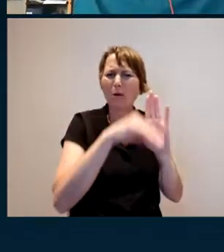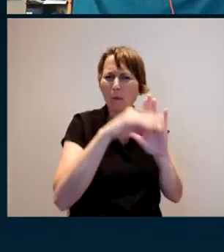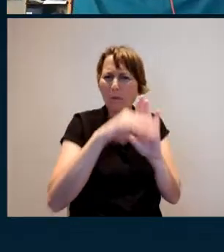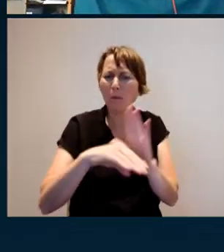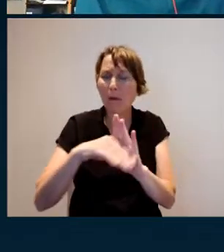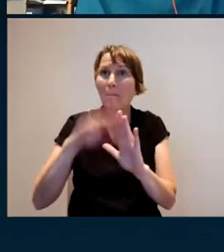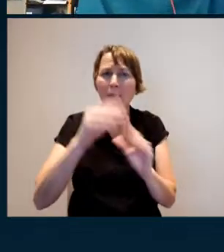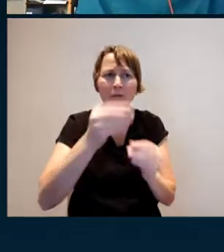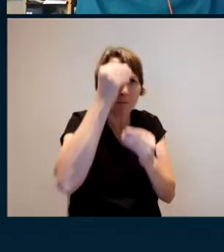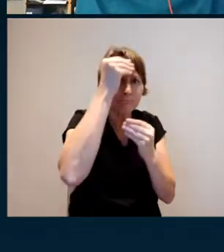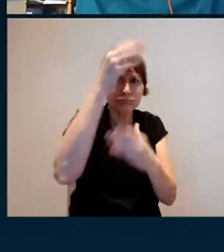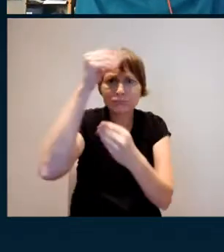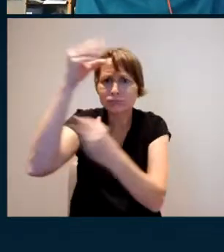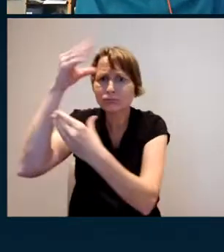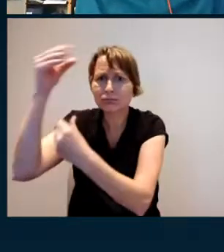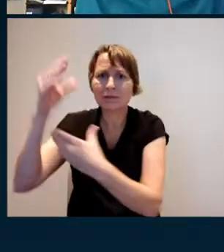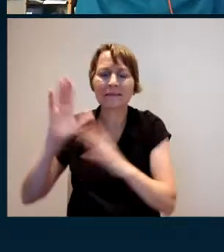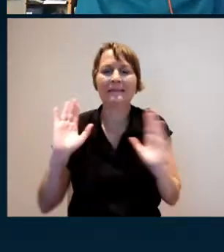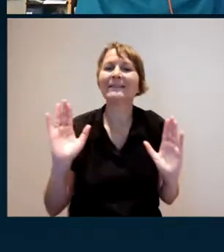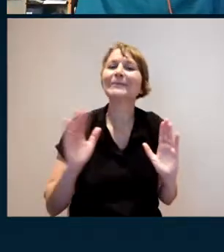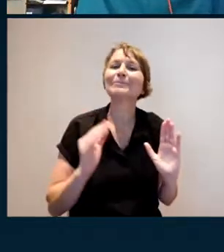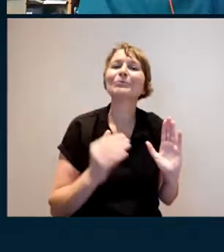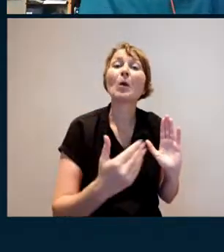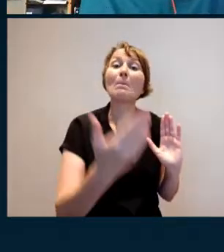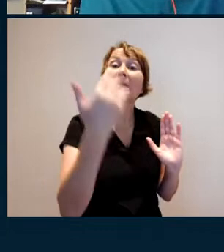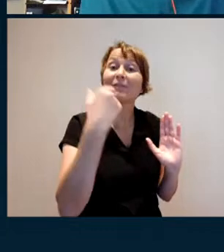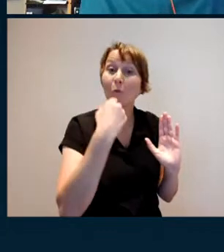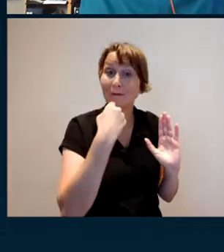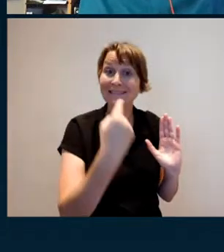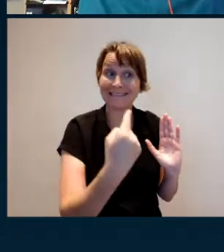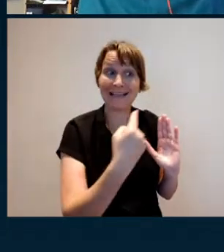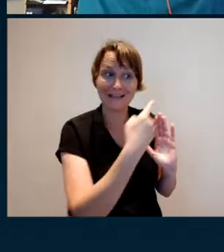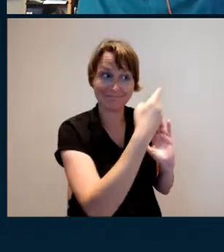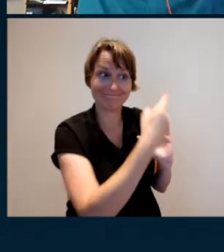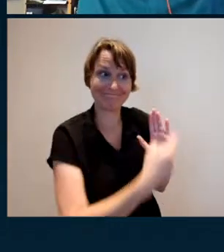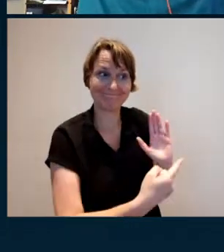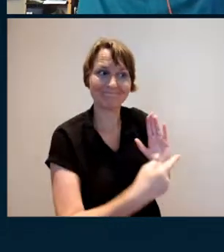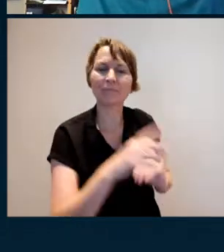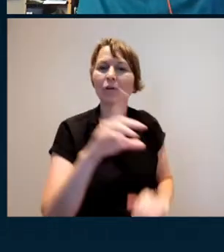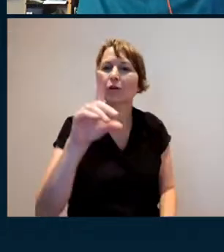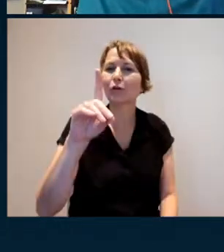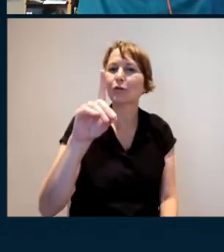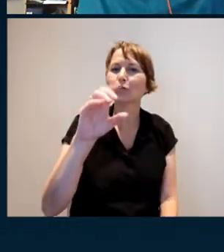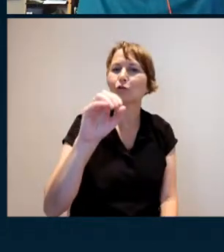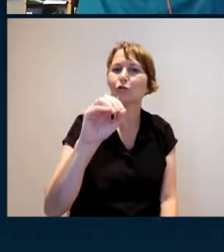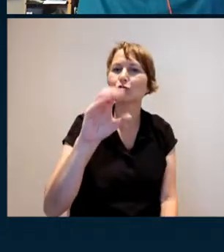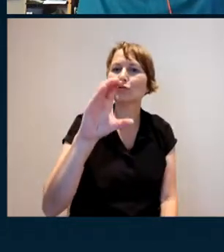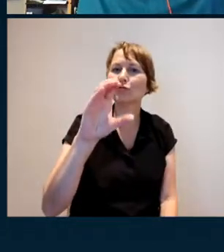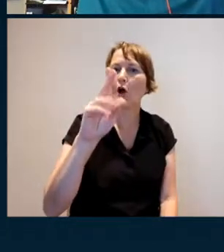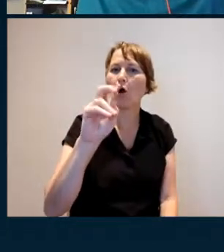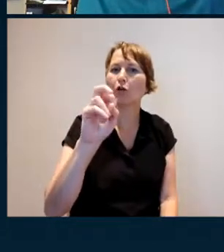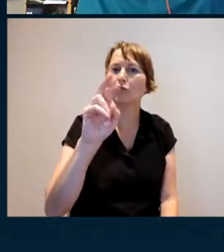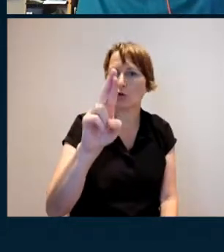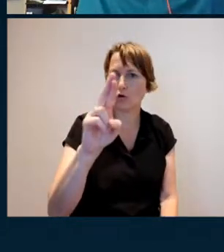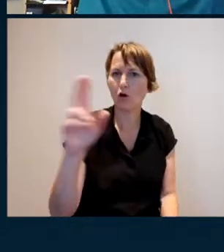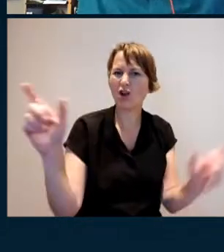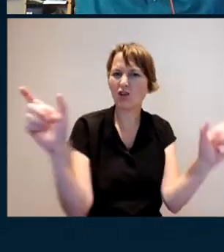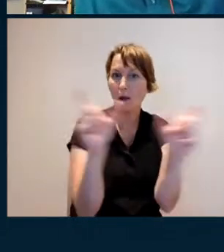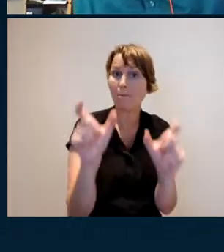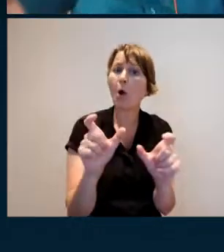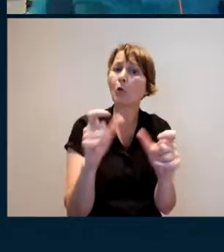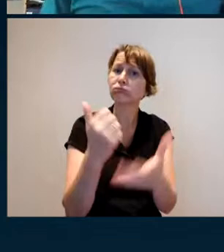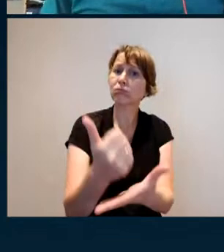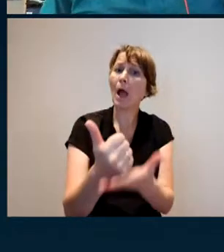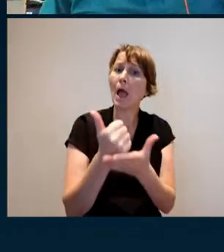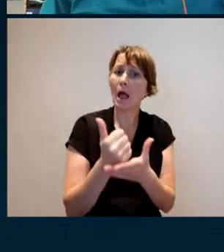So I mentioned Docker Compose, and Docker Compose does help with some of the things, but only some. And you still need to become somewhat